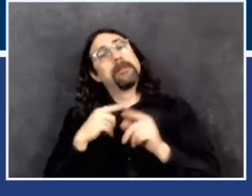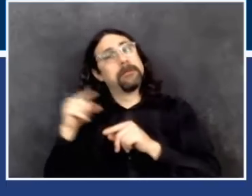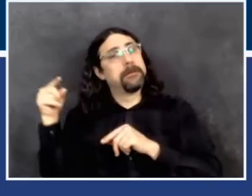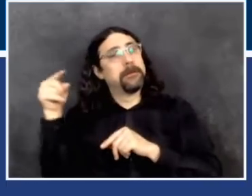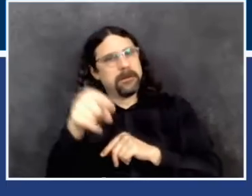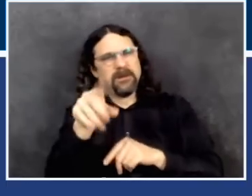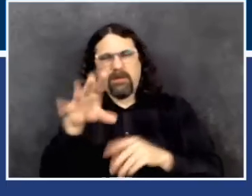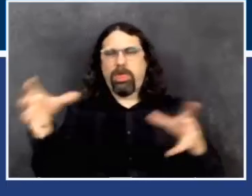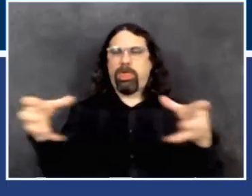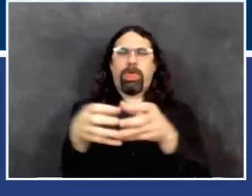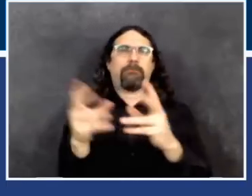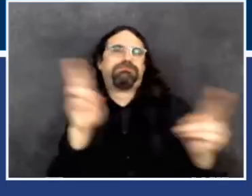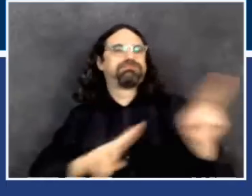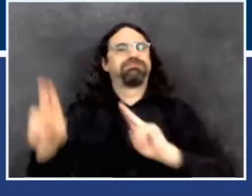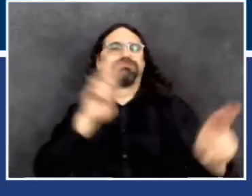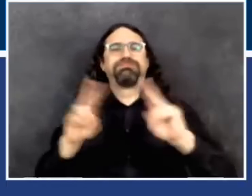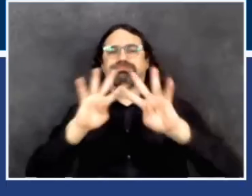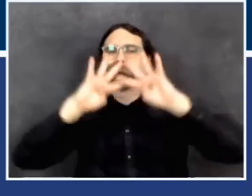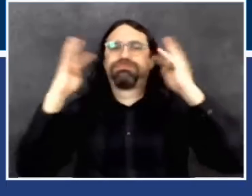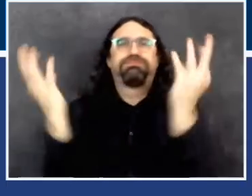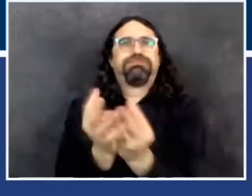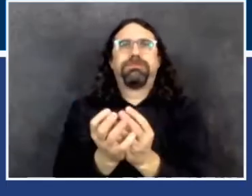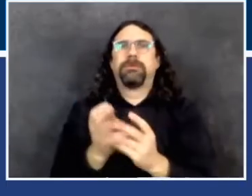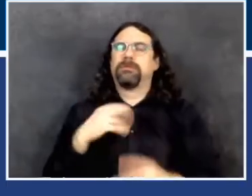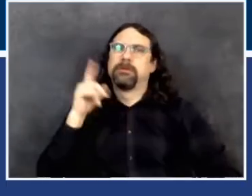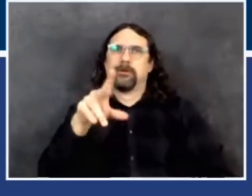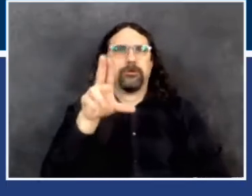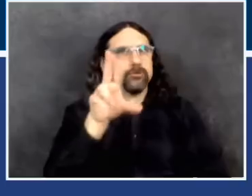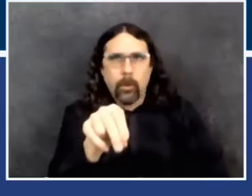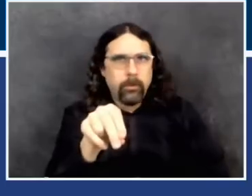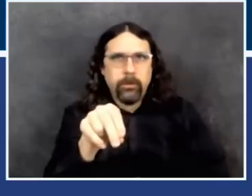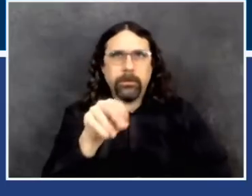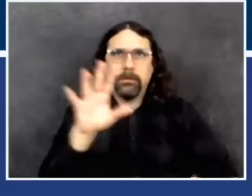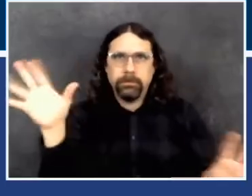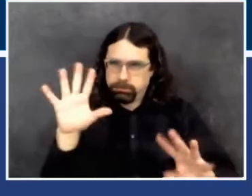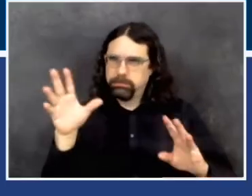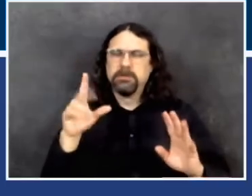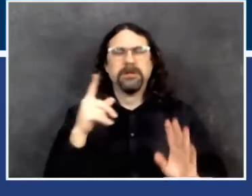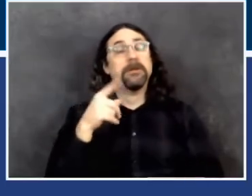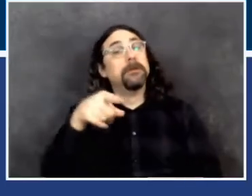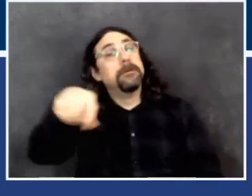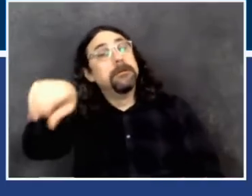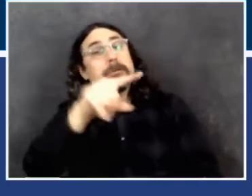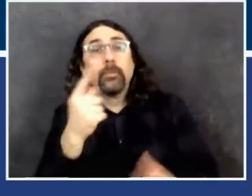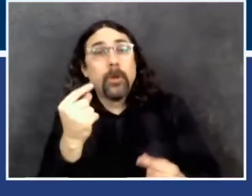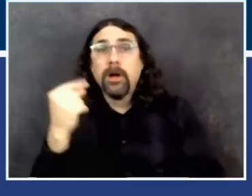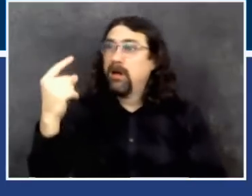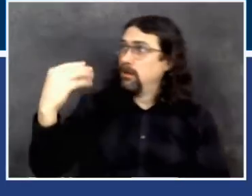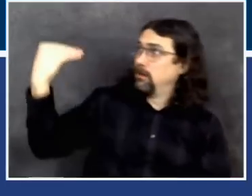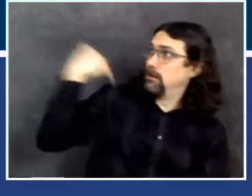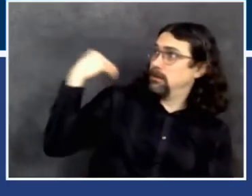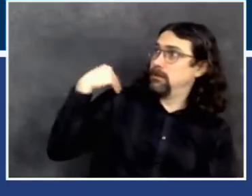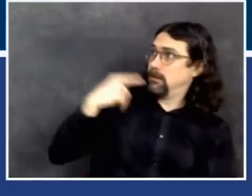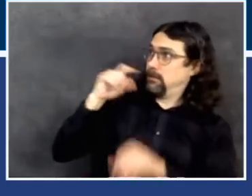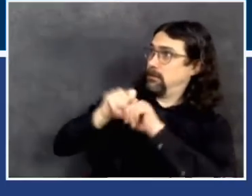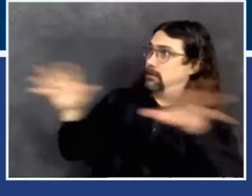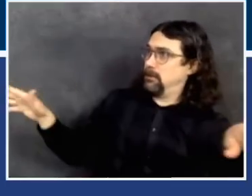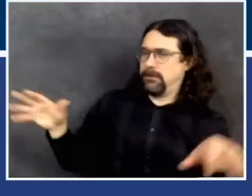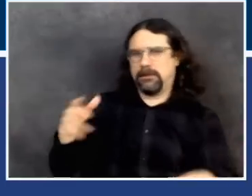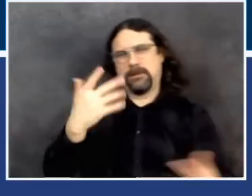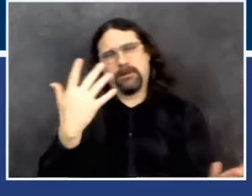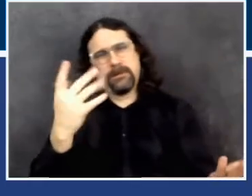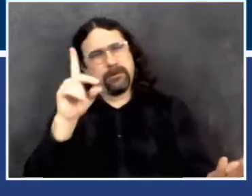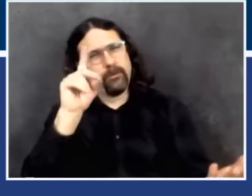allow gatherings, just do what they say. By the way, if your fellow New Yorkers remind you, do what they say, listen to them.